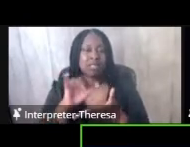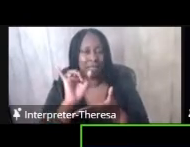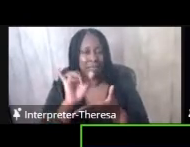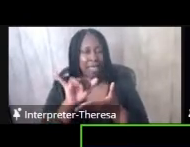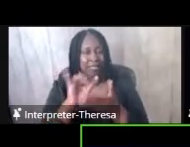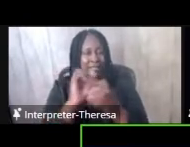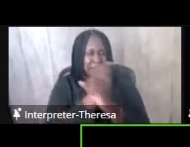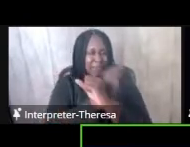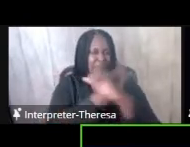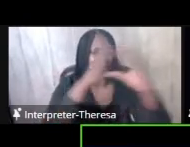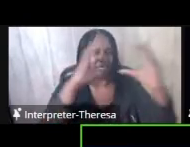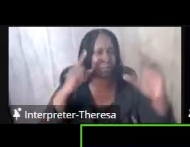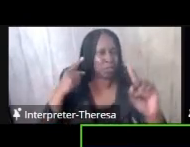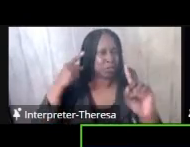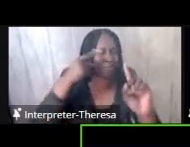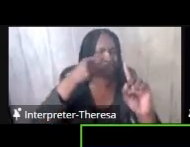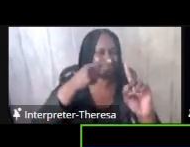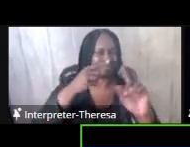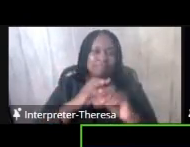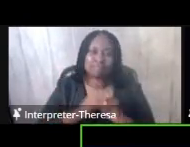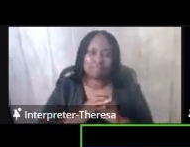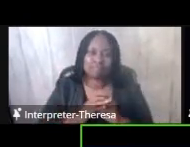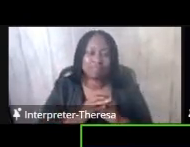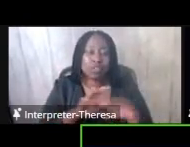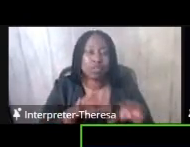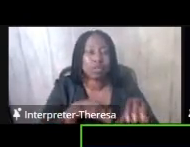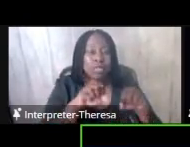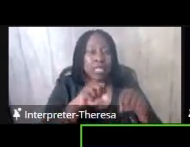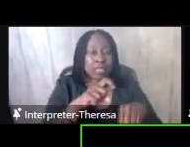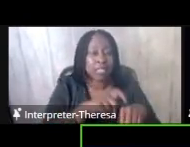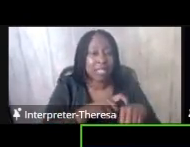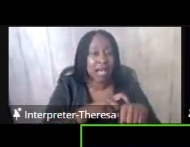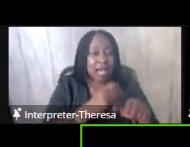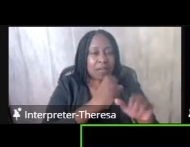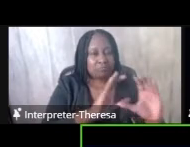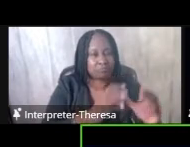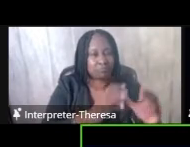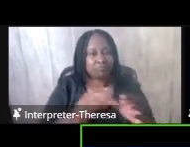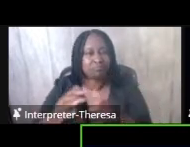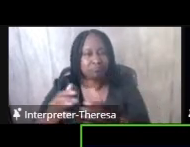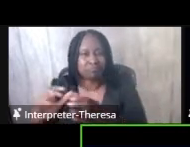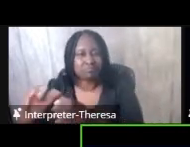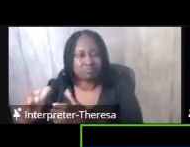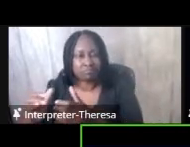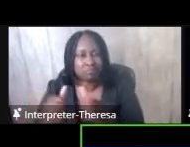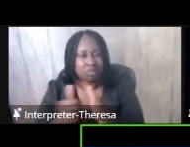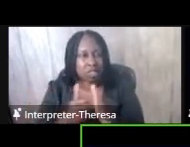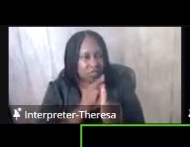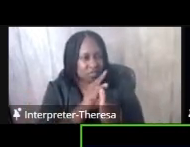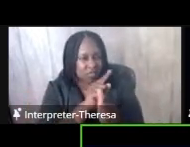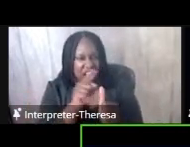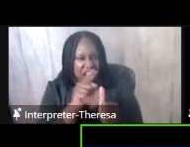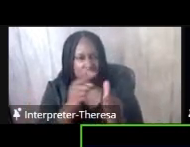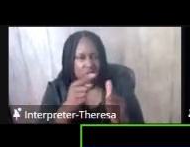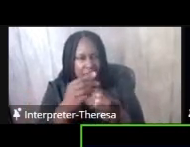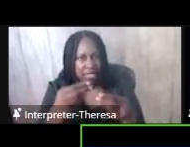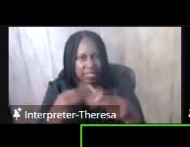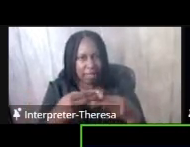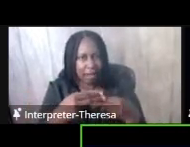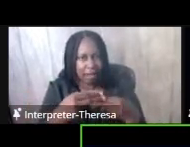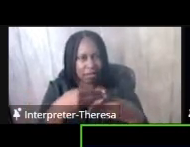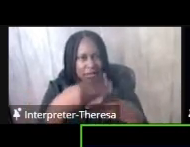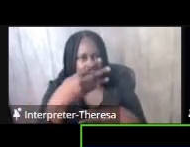picture. Time with your profile building group to do these things on this slide. And then when we come back, we're going to reorganize into those role-alike